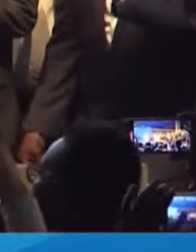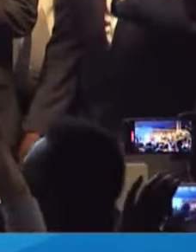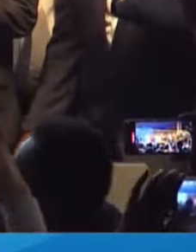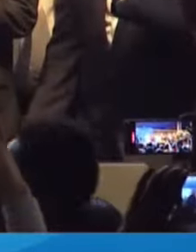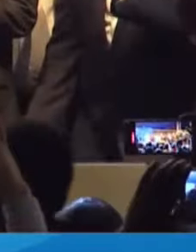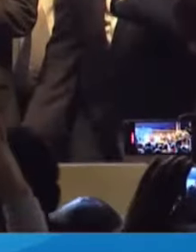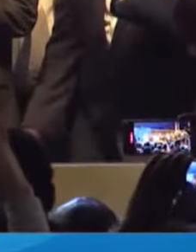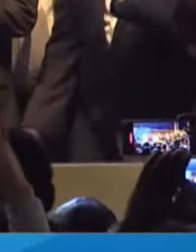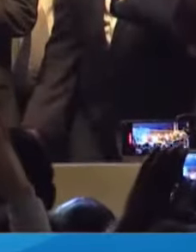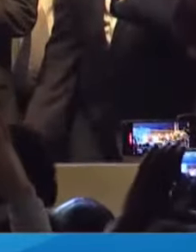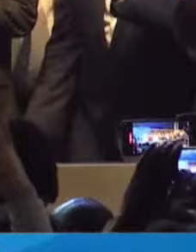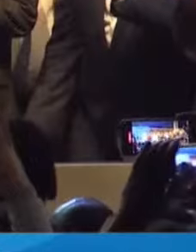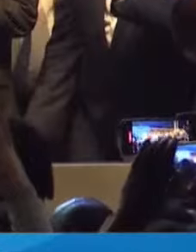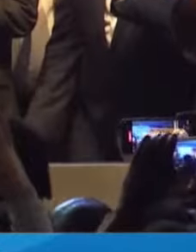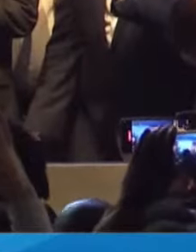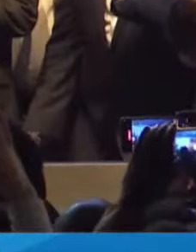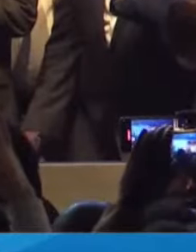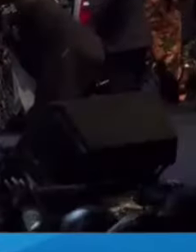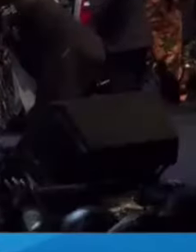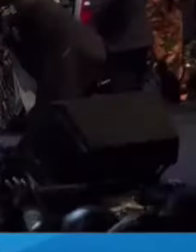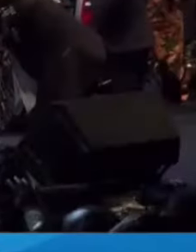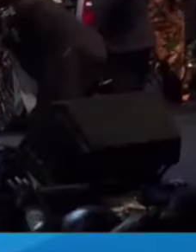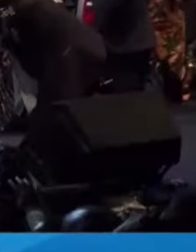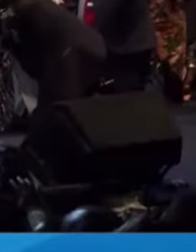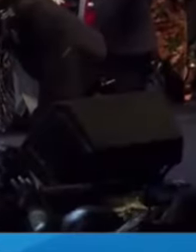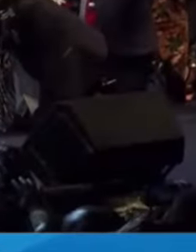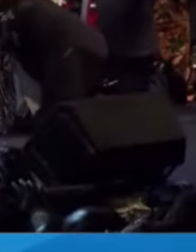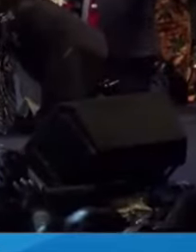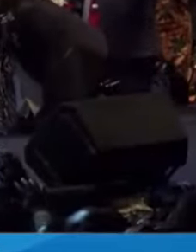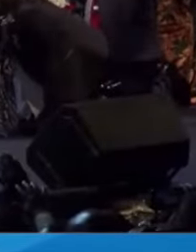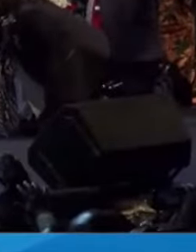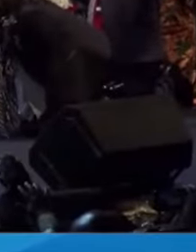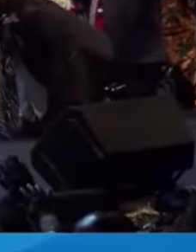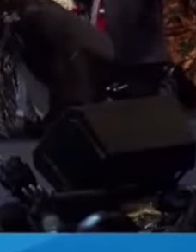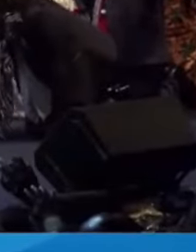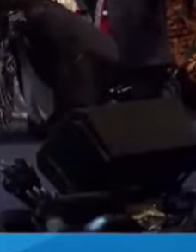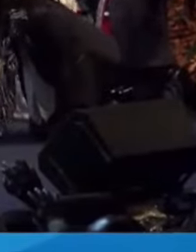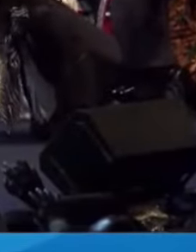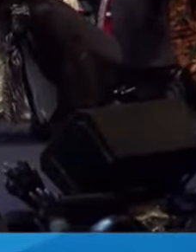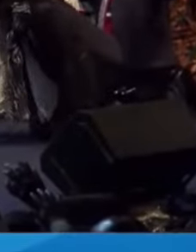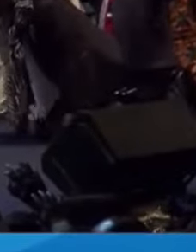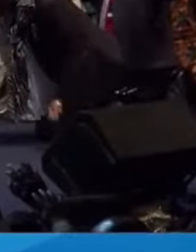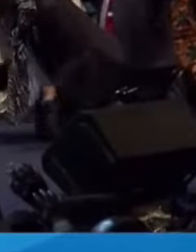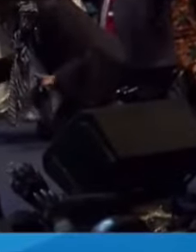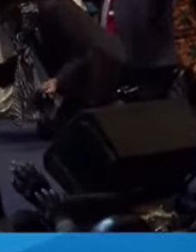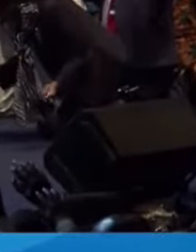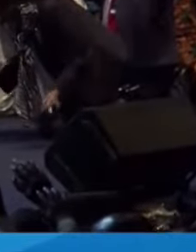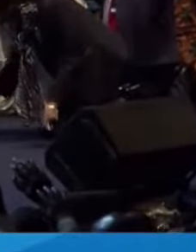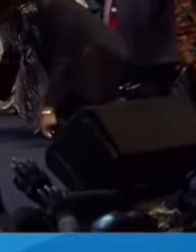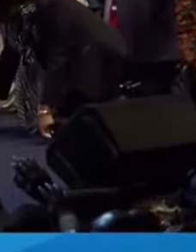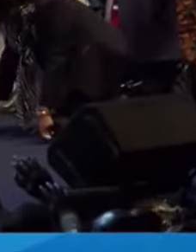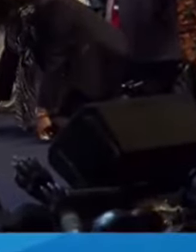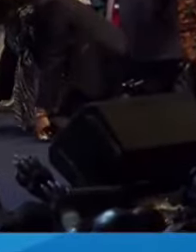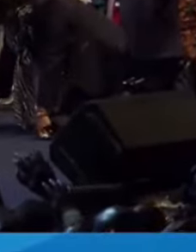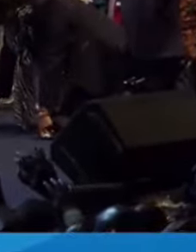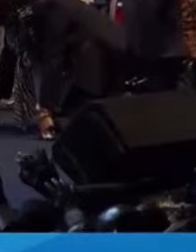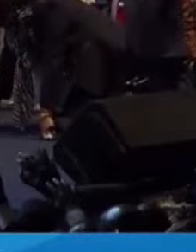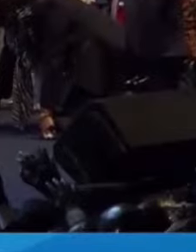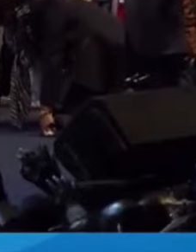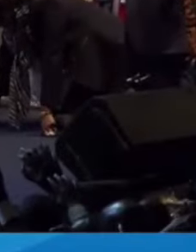your law his wife will see wondrous things out of your